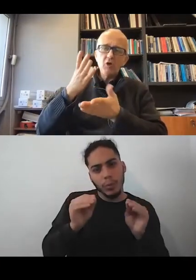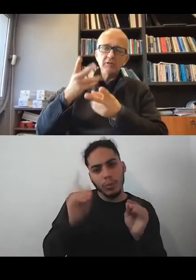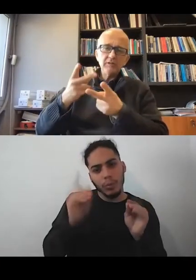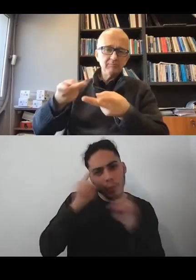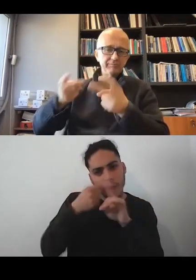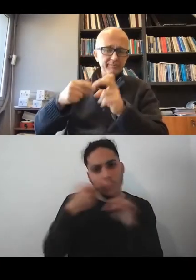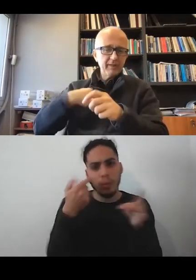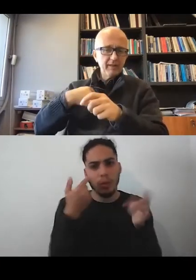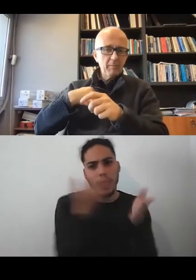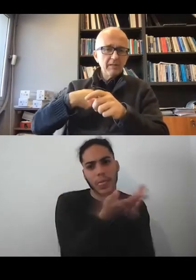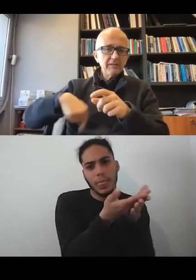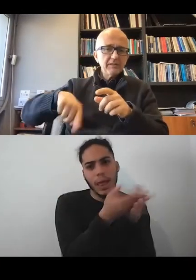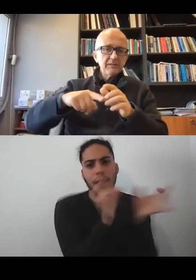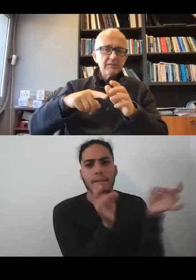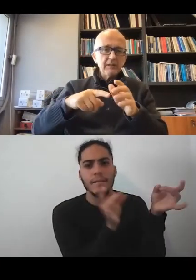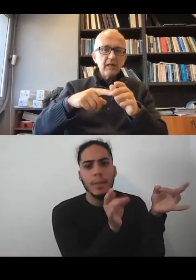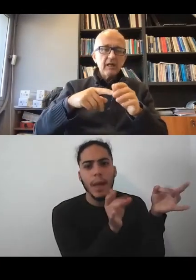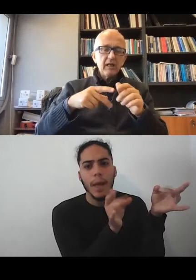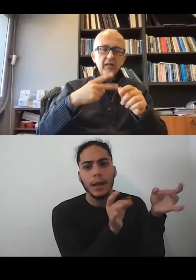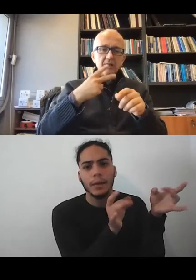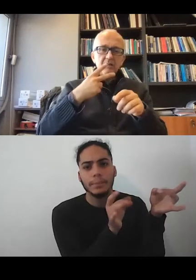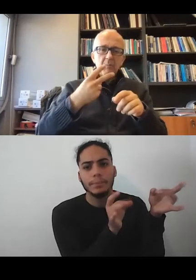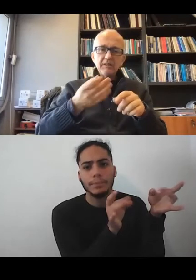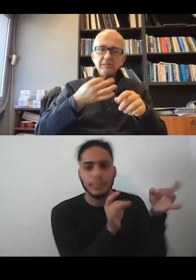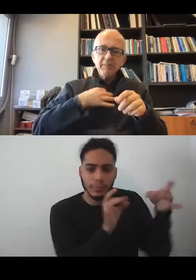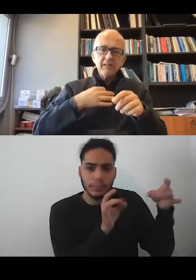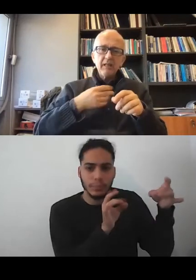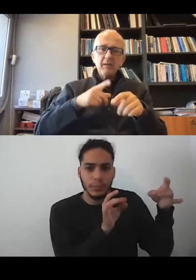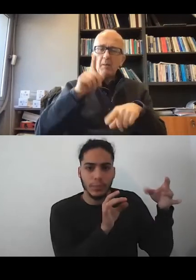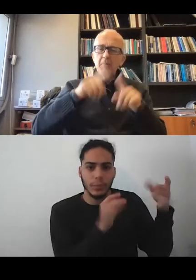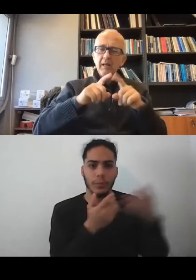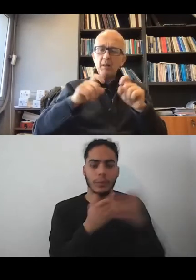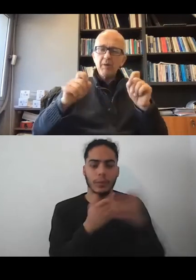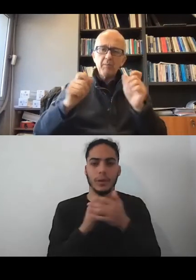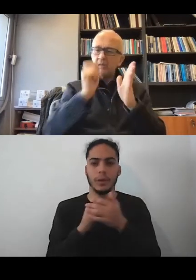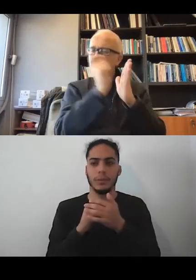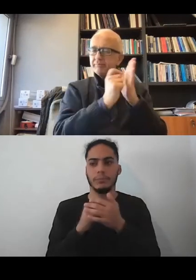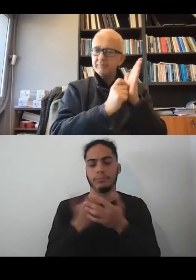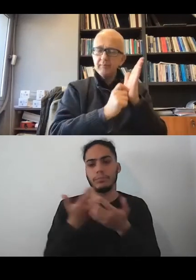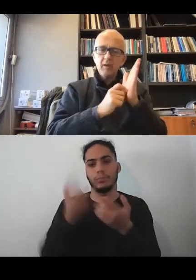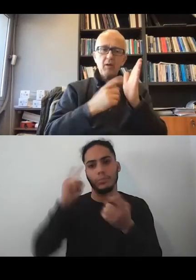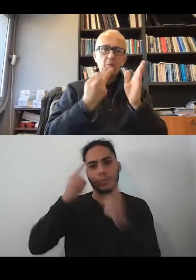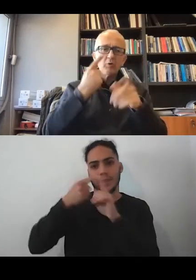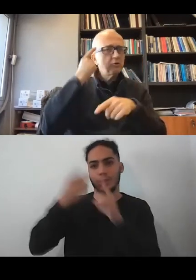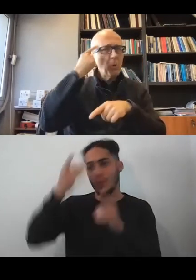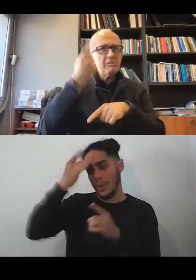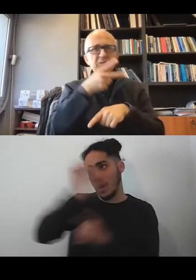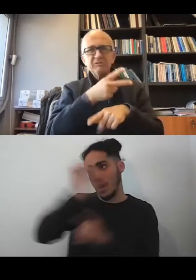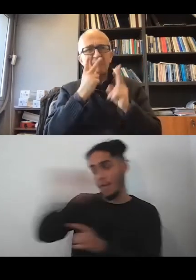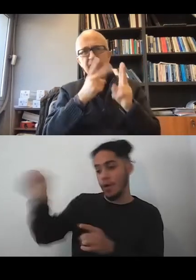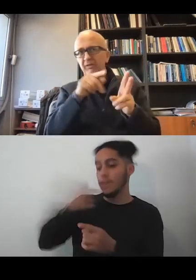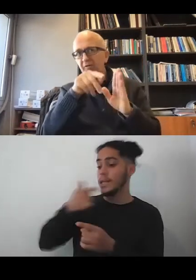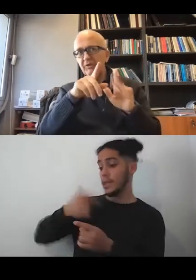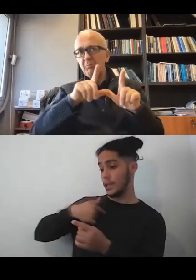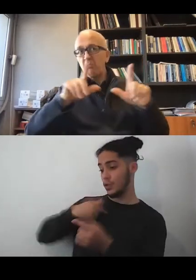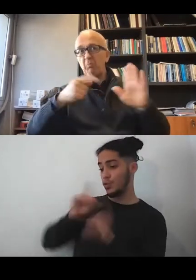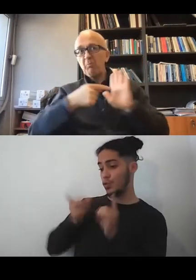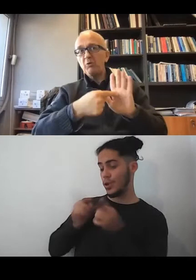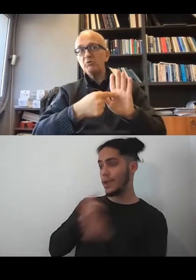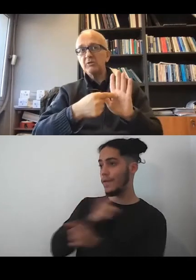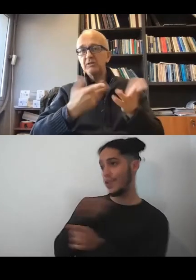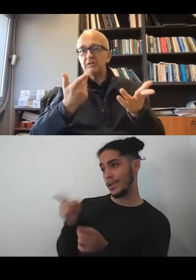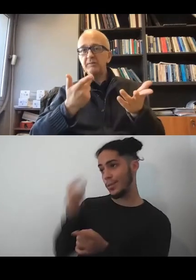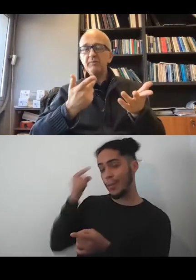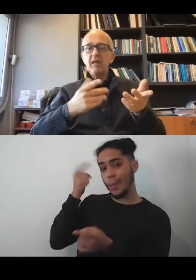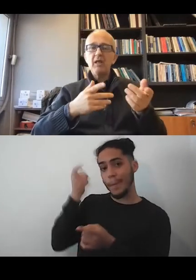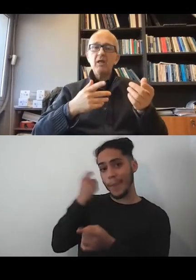order to tell us a few things about what you think about the project, what you think should be